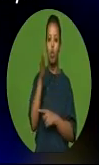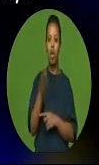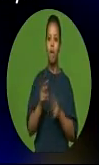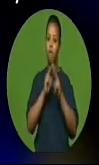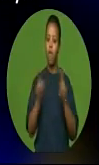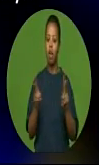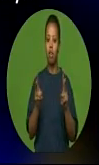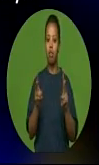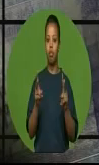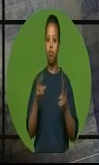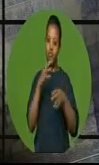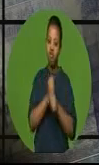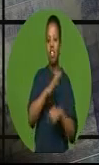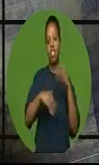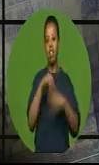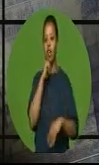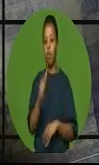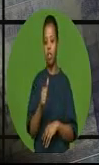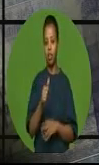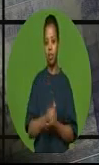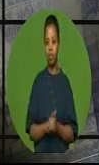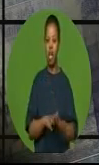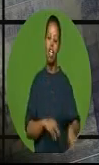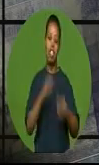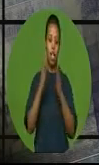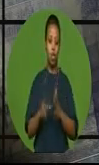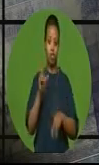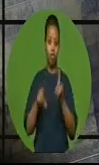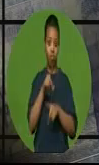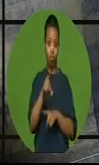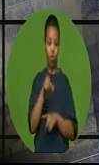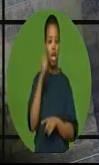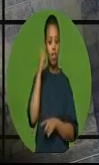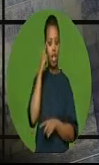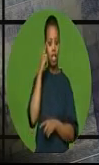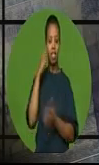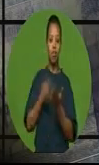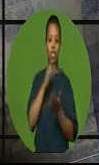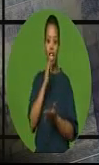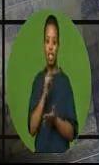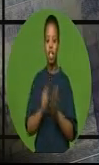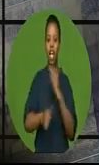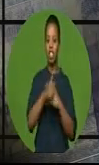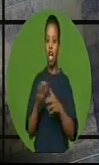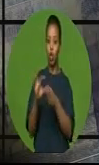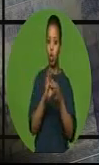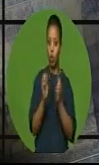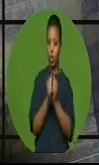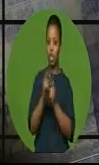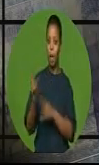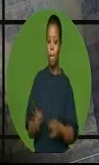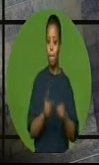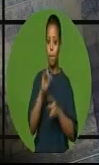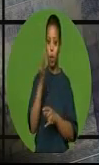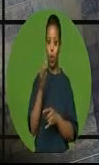very cumbersome. Students, do you think there is a risk associated with the method